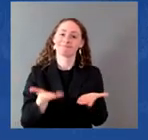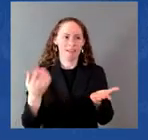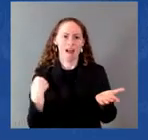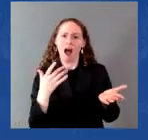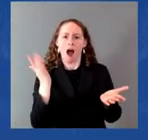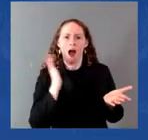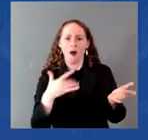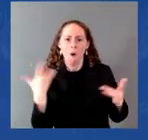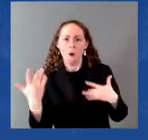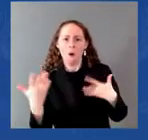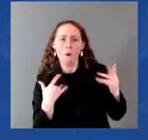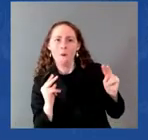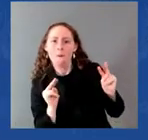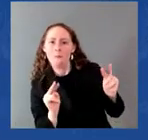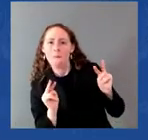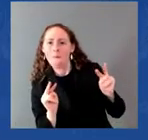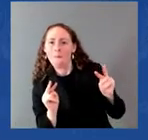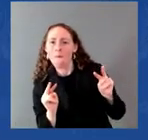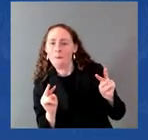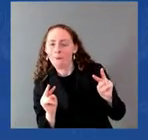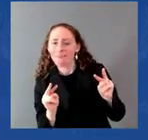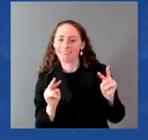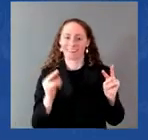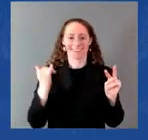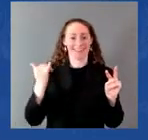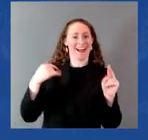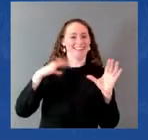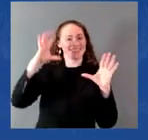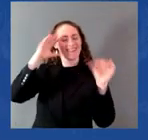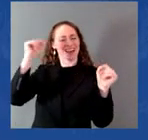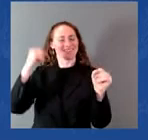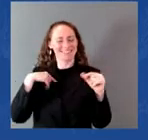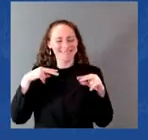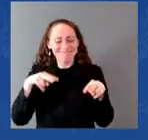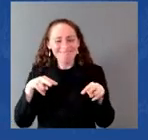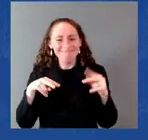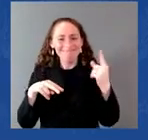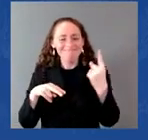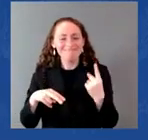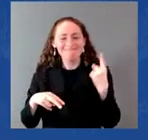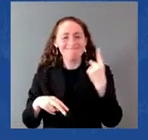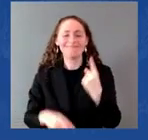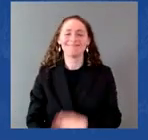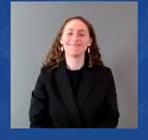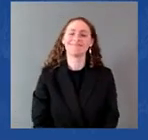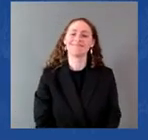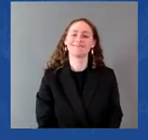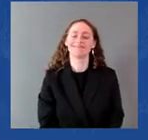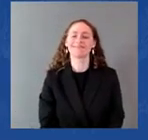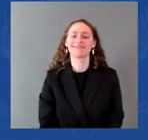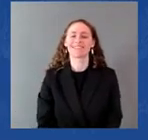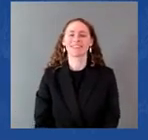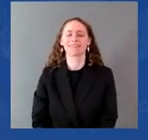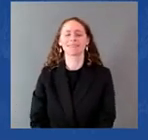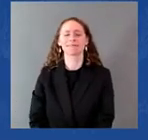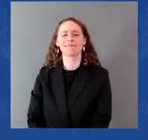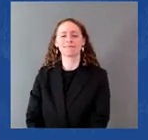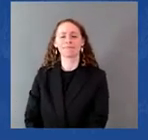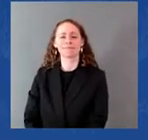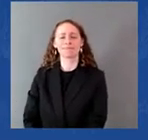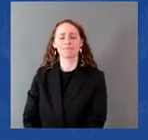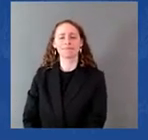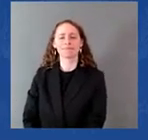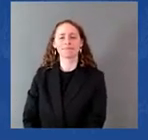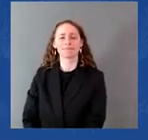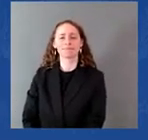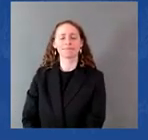are the, in a sense, the face of America. You're the ones that most people associate with who